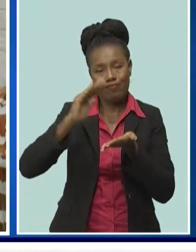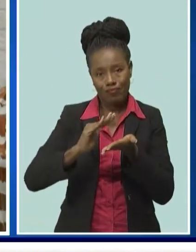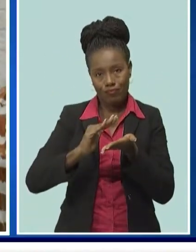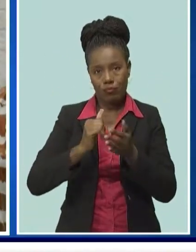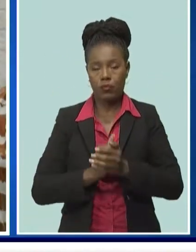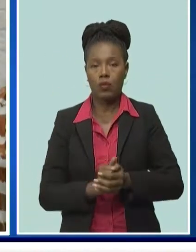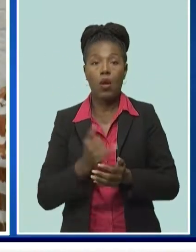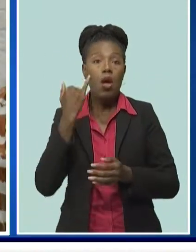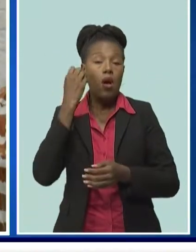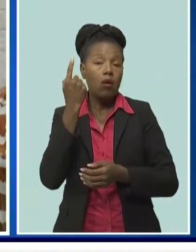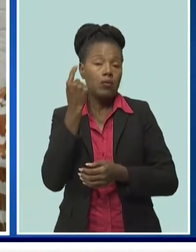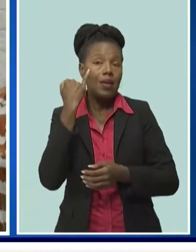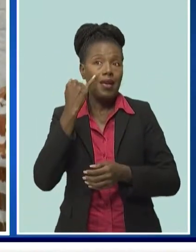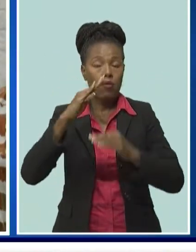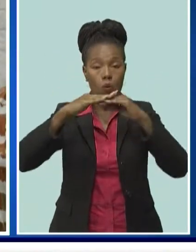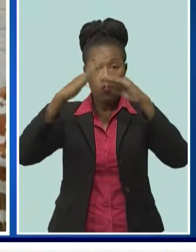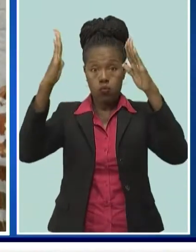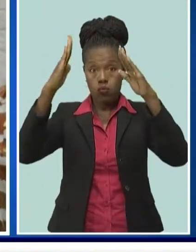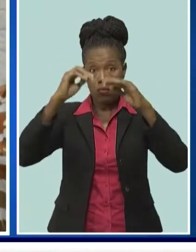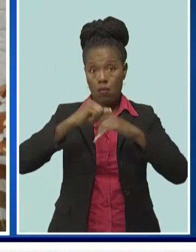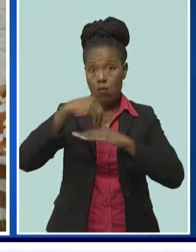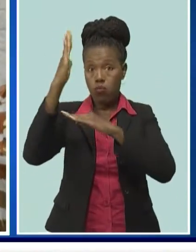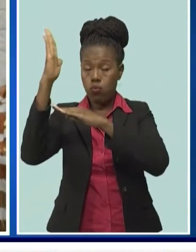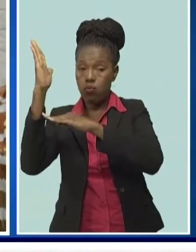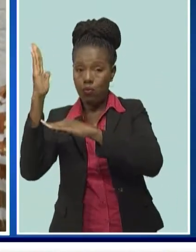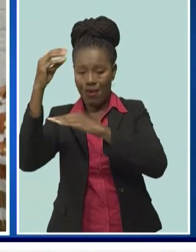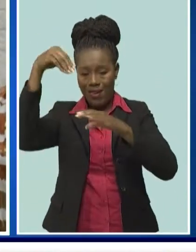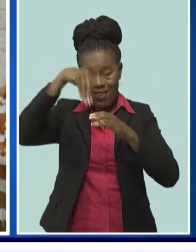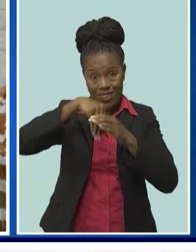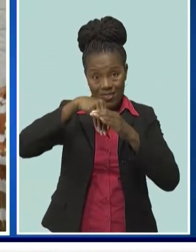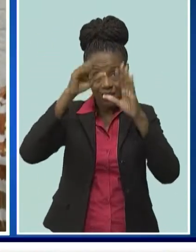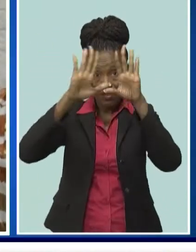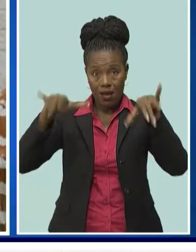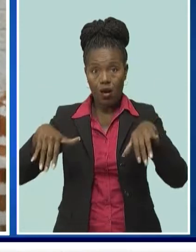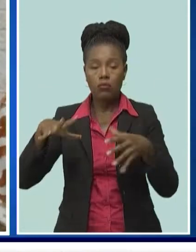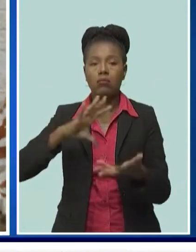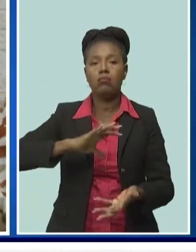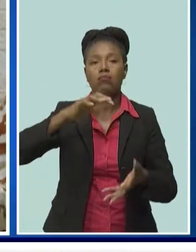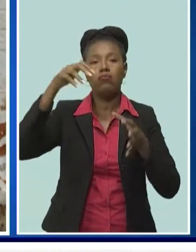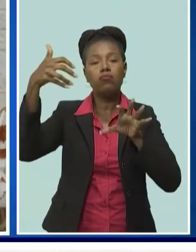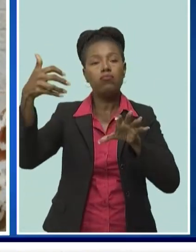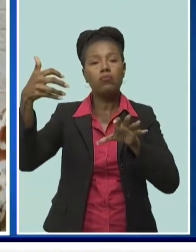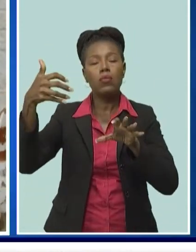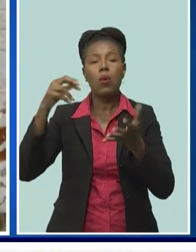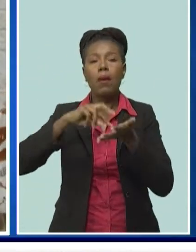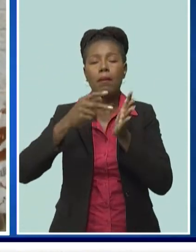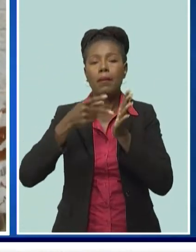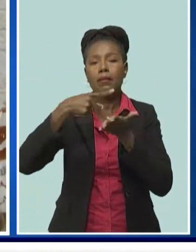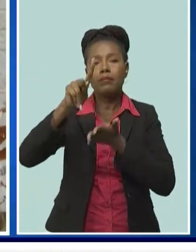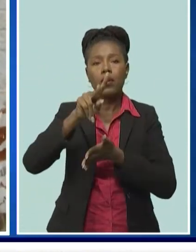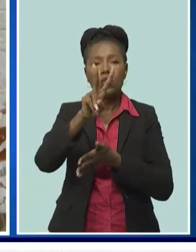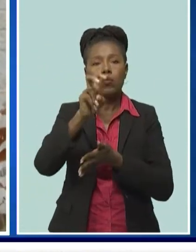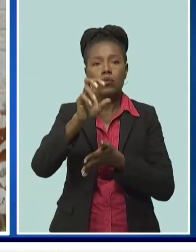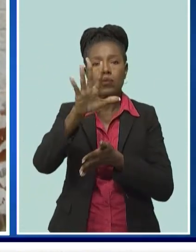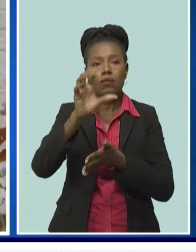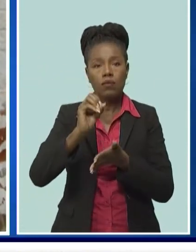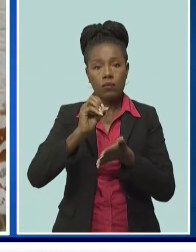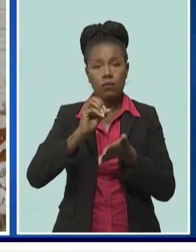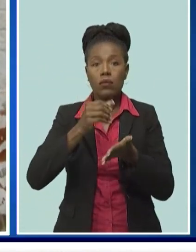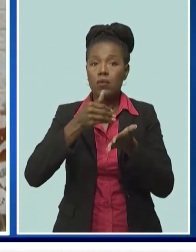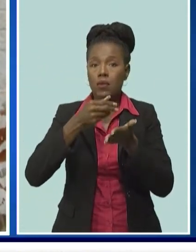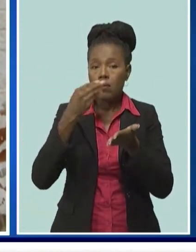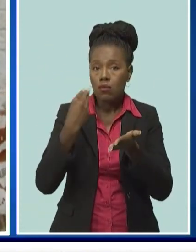and that becomes much, much more expensive. So sometimes spending $250, even if you're not a person under the poverty line,